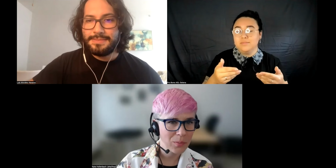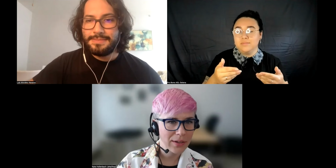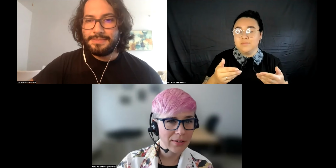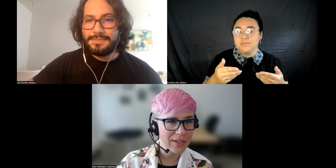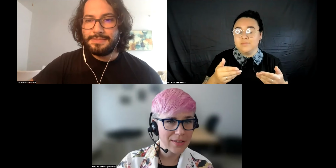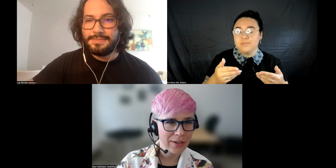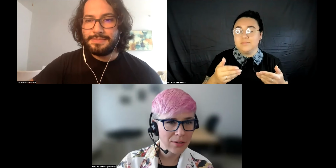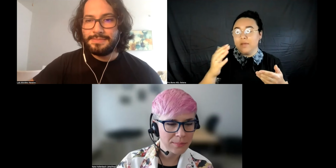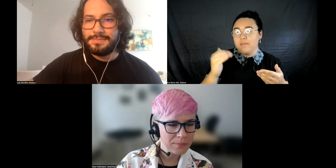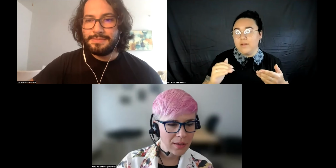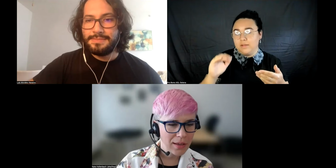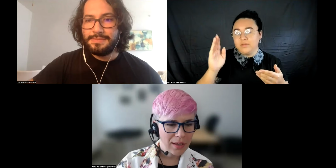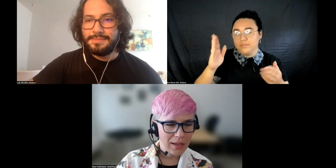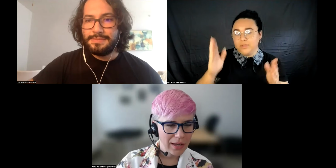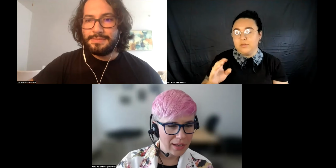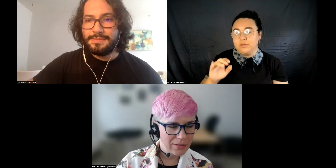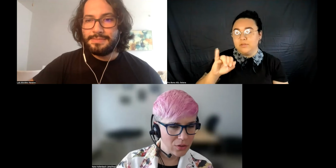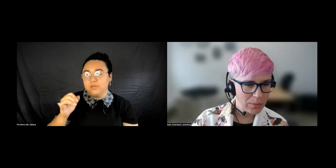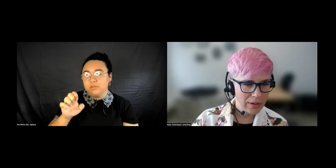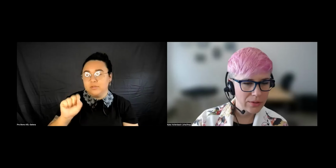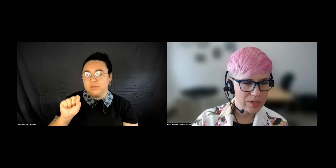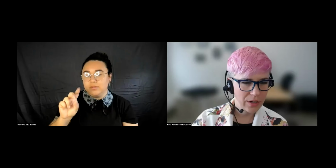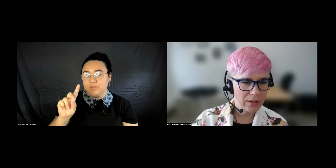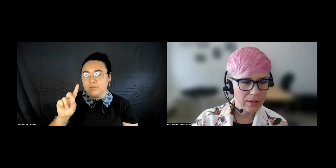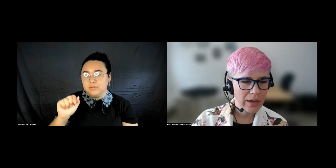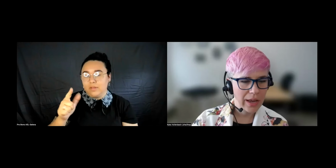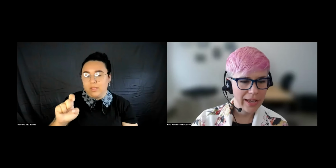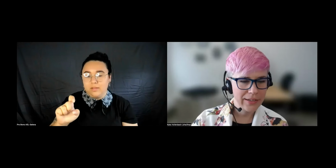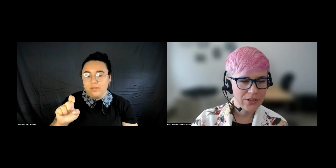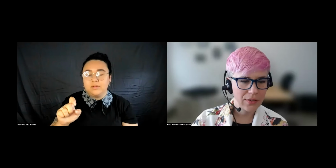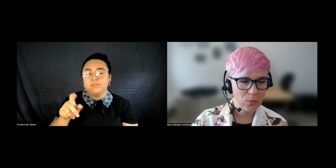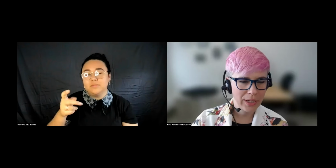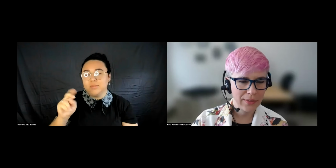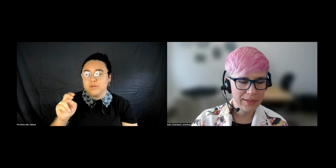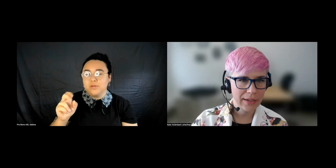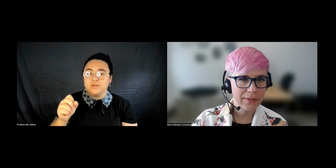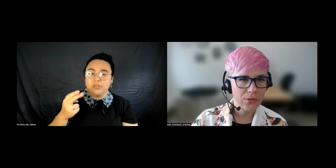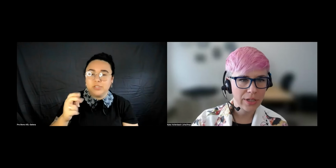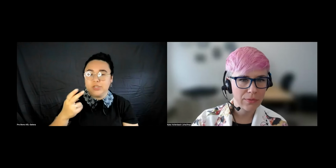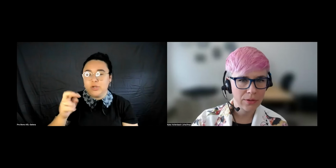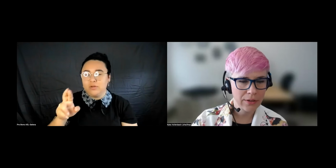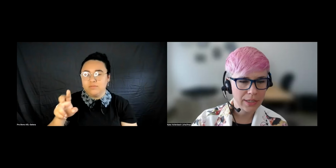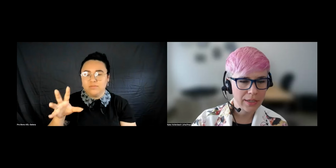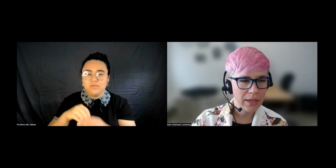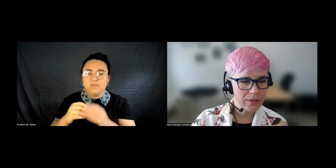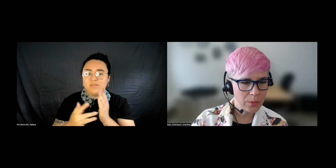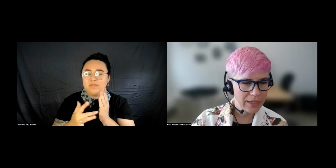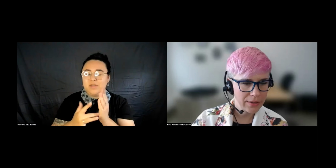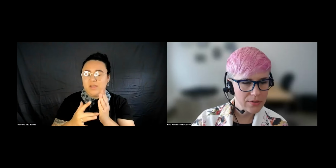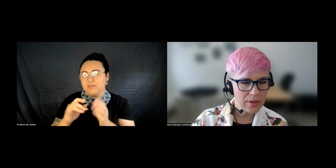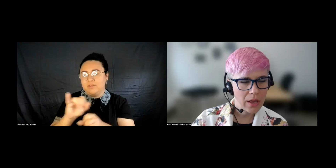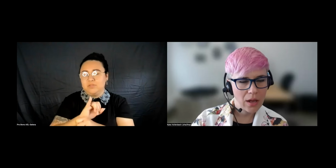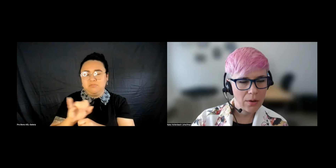our next speaker, Jes Daigle. And Jes's pronouns are she, her. And Jes has been in the tech industry for nearly